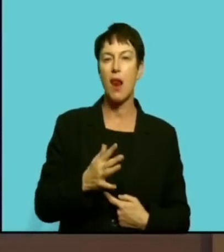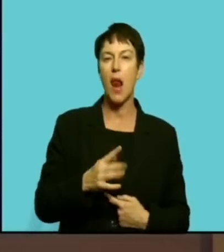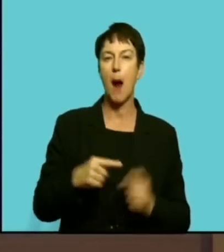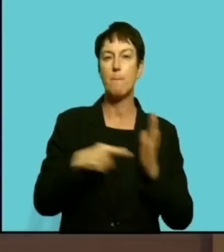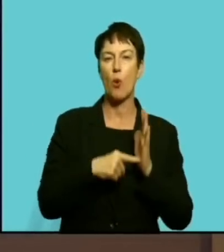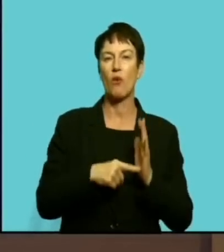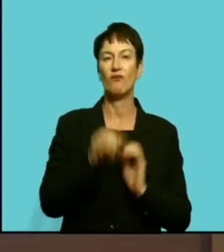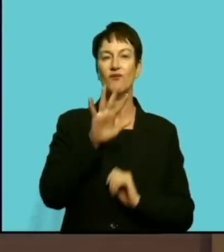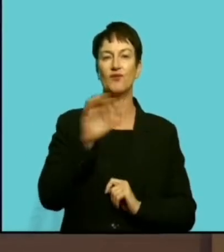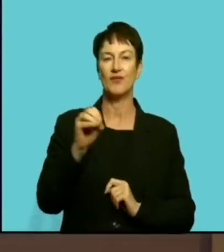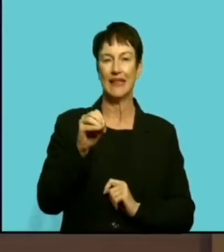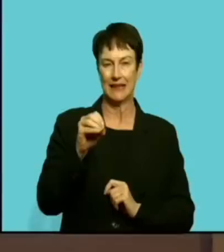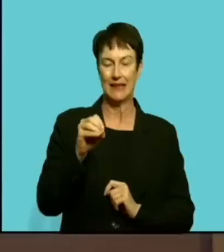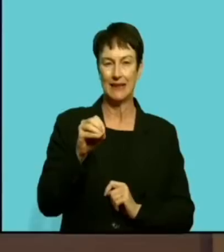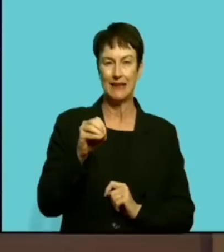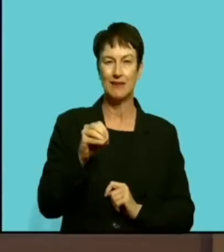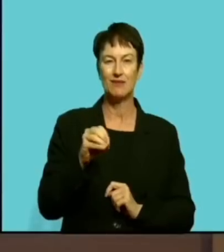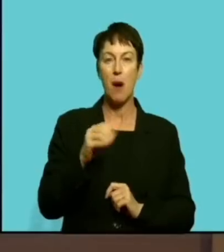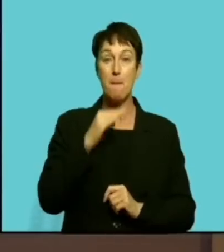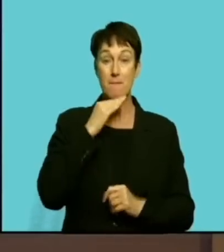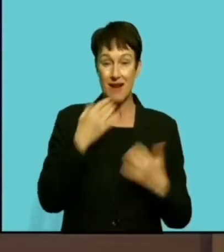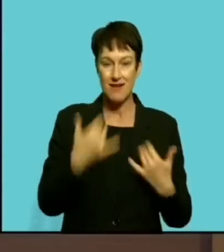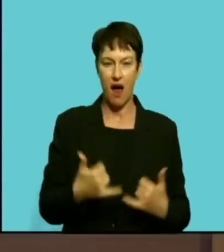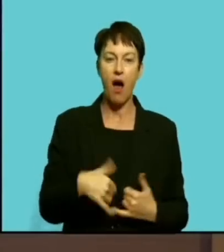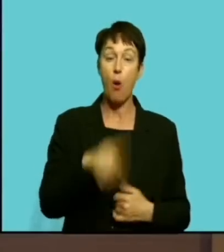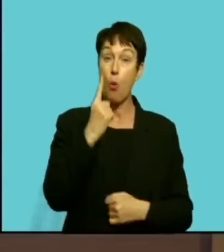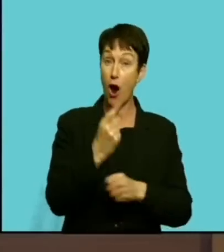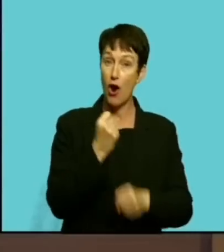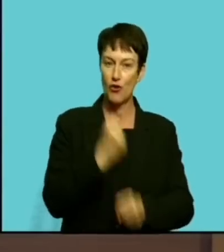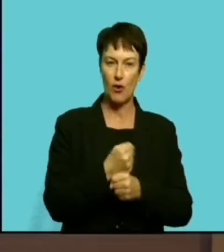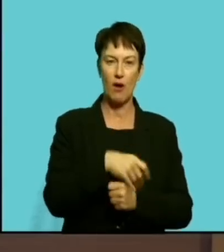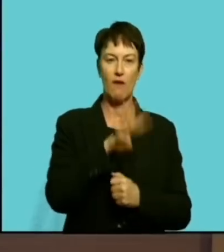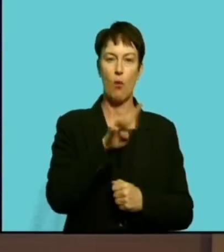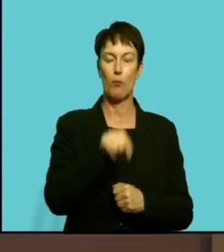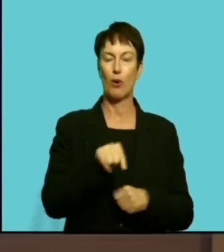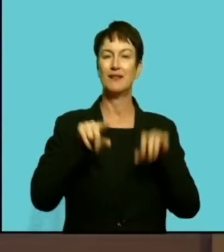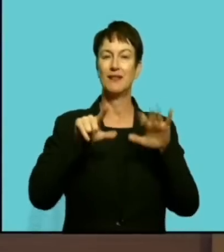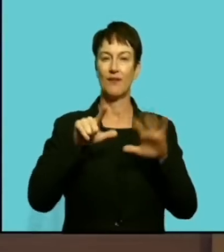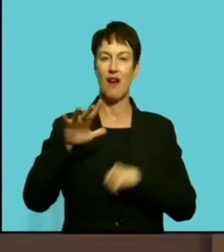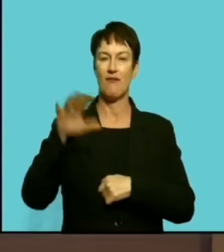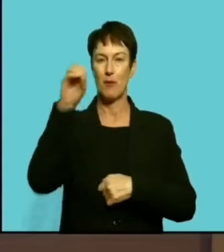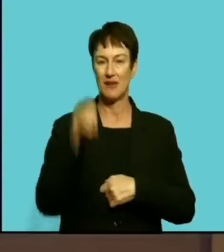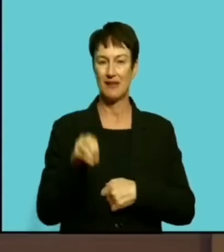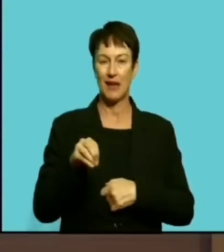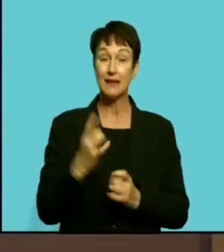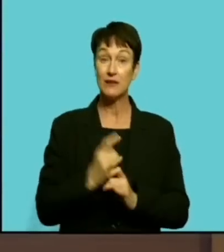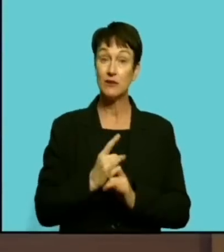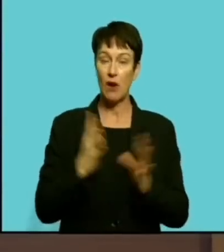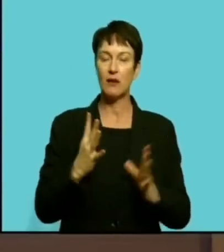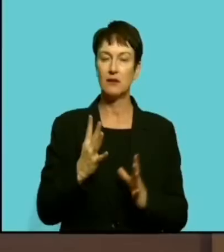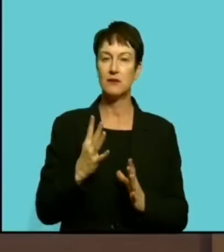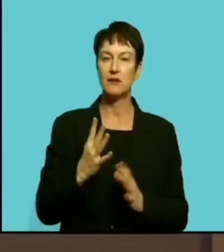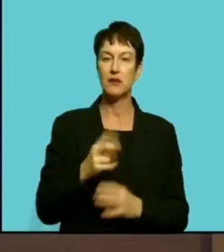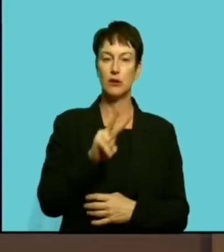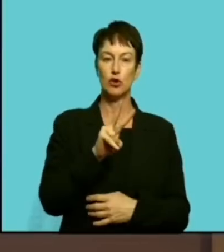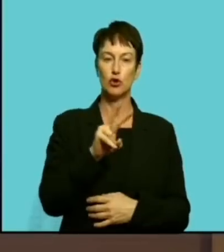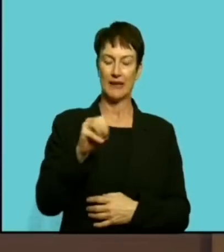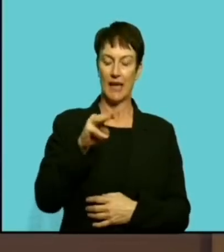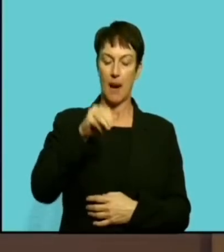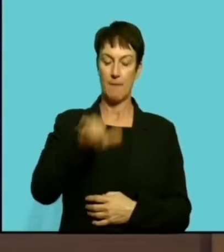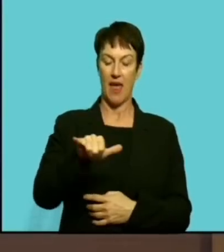to 4.75% per annum with effect from the 20th of May